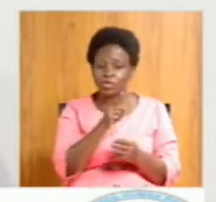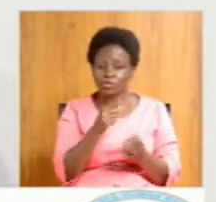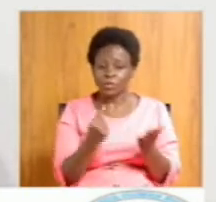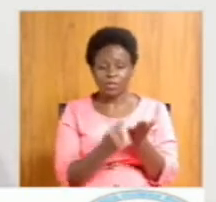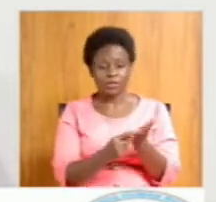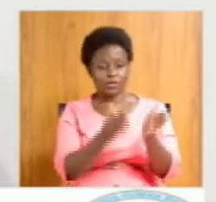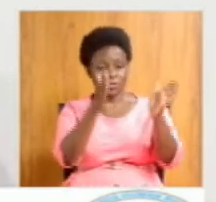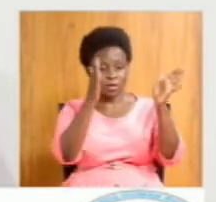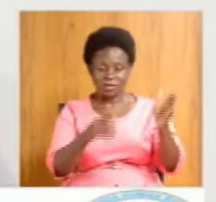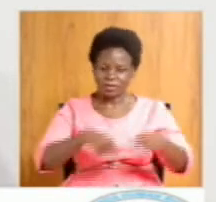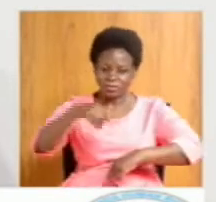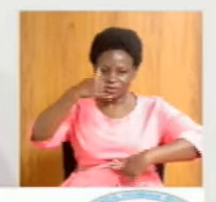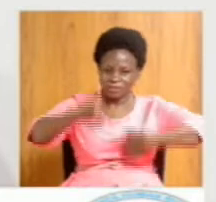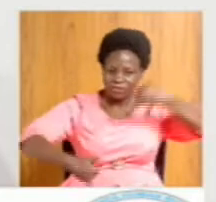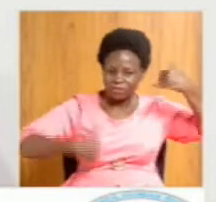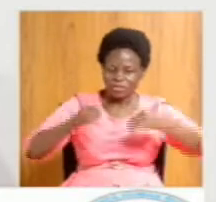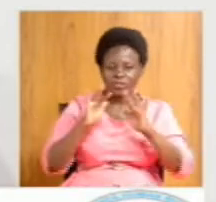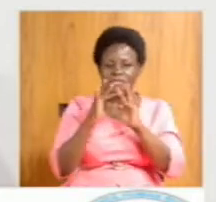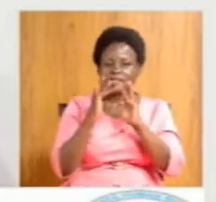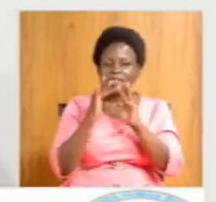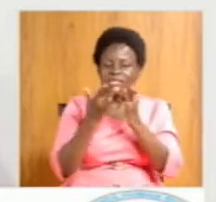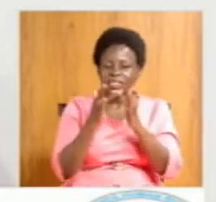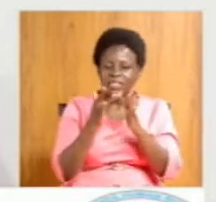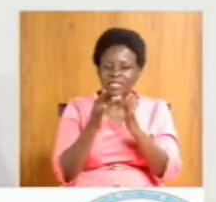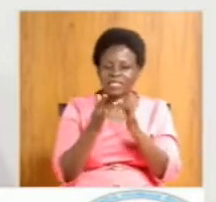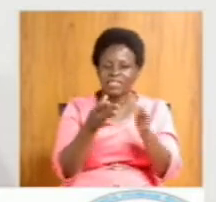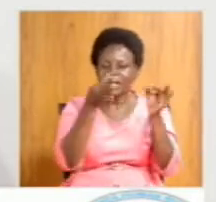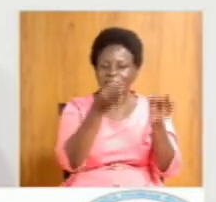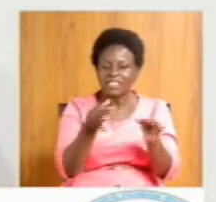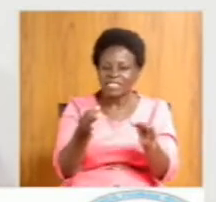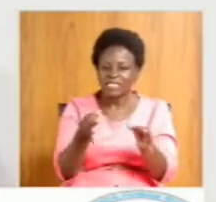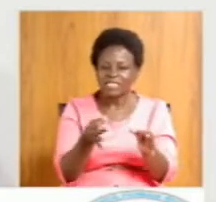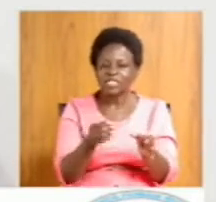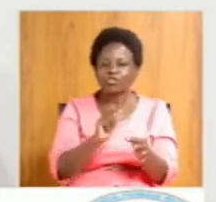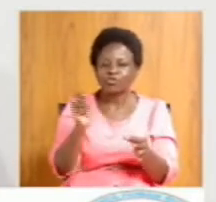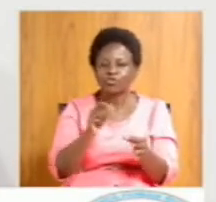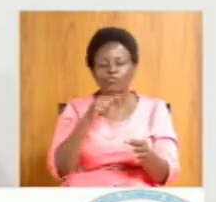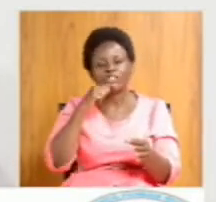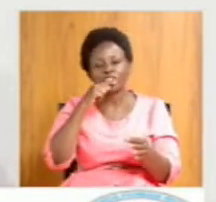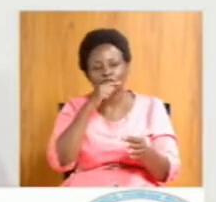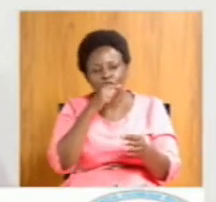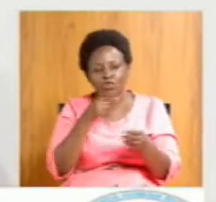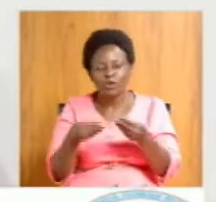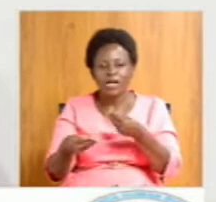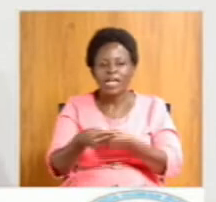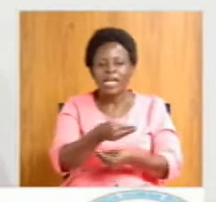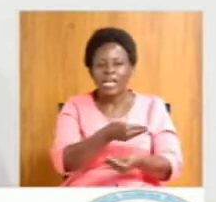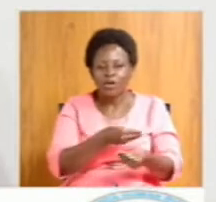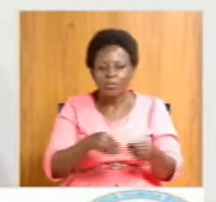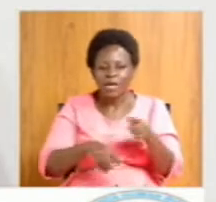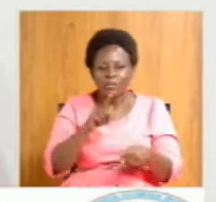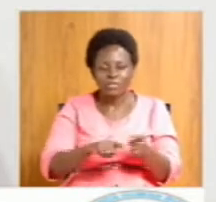Ugandans continue to enjoy the Internet as a facilitative tool for their social, economic, and political